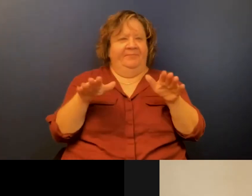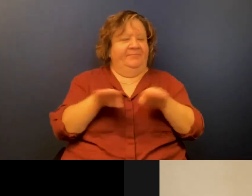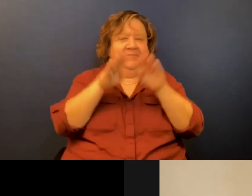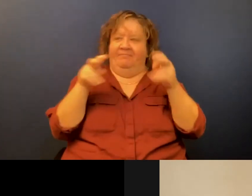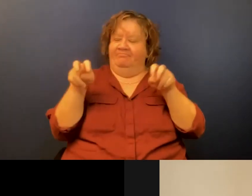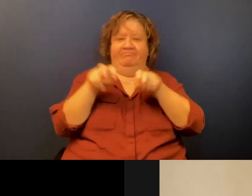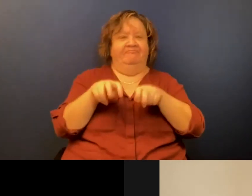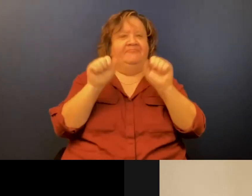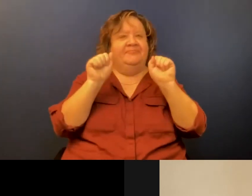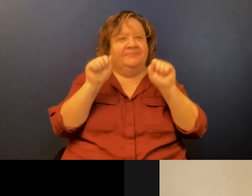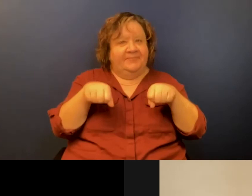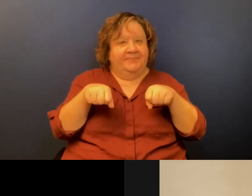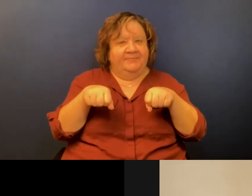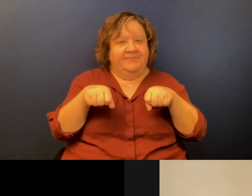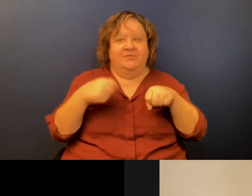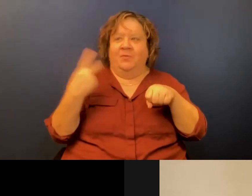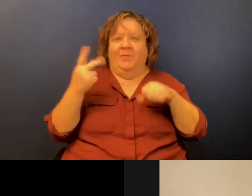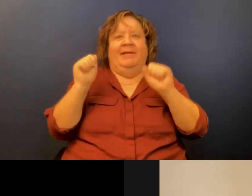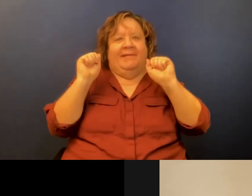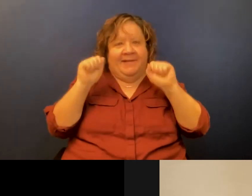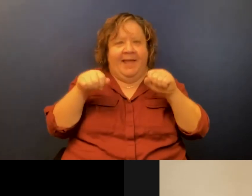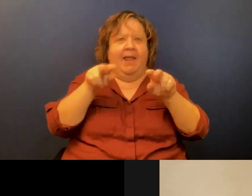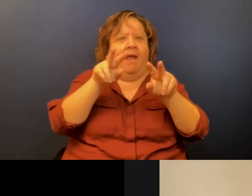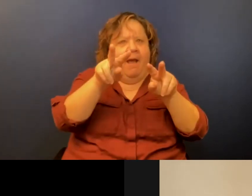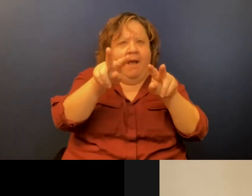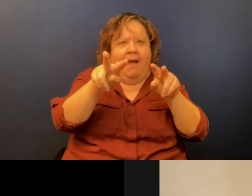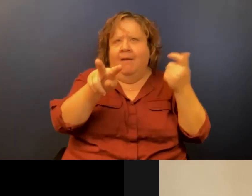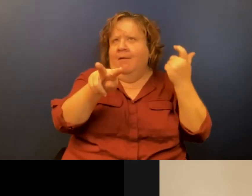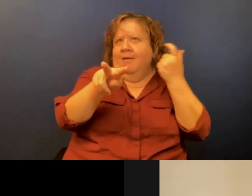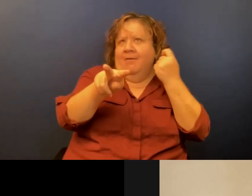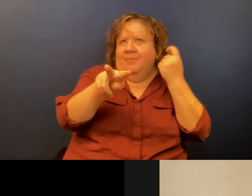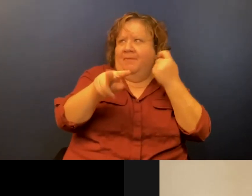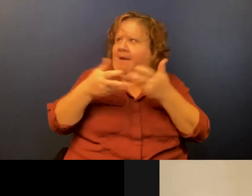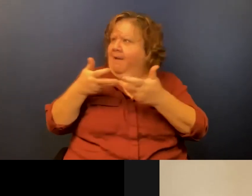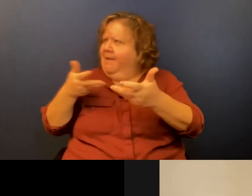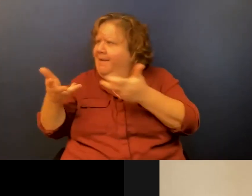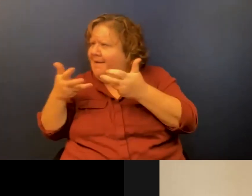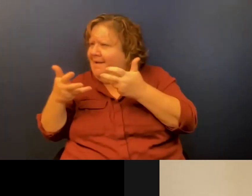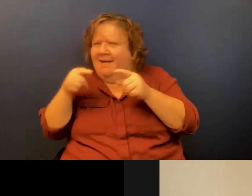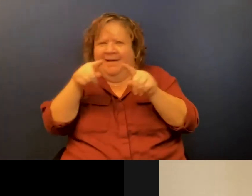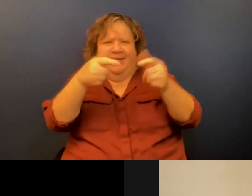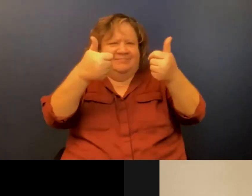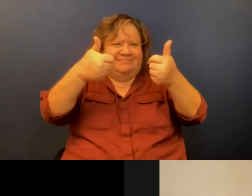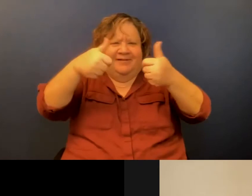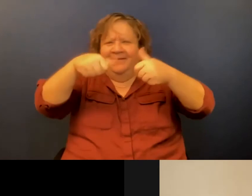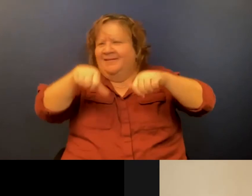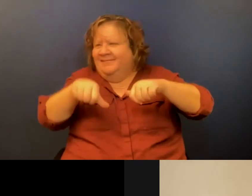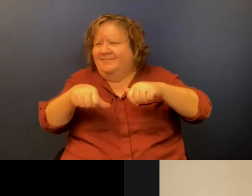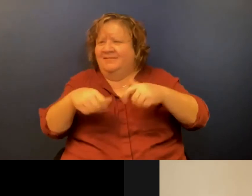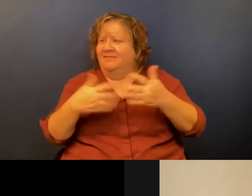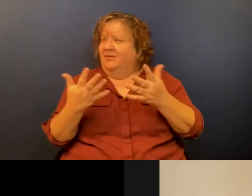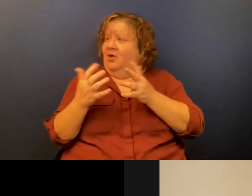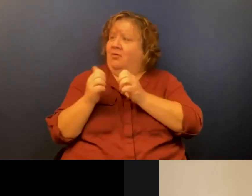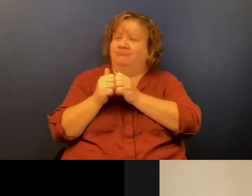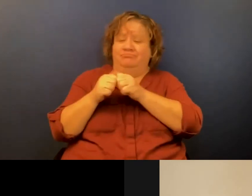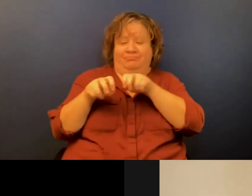have a really nice evening together while apart. She watching the way she watches and me watching the way